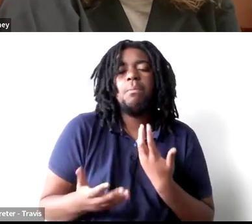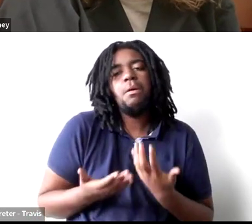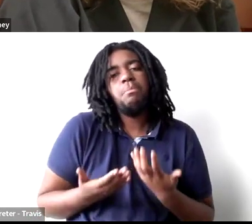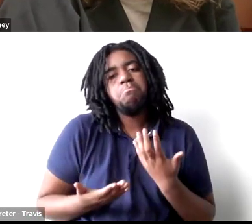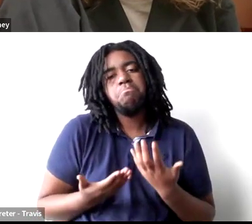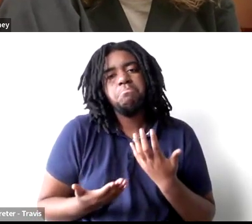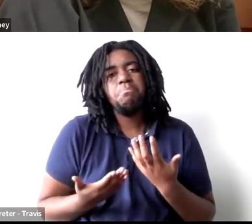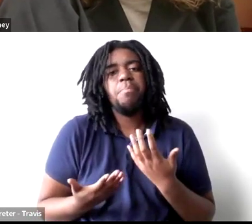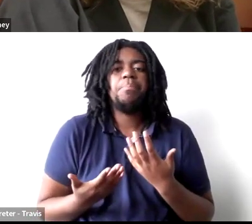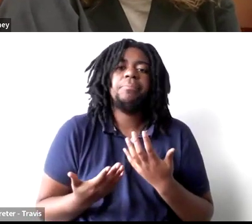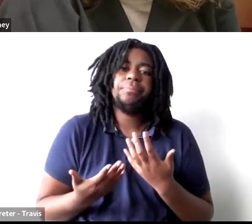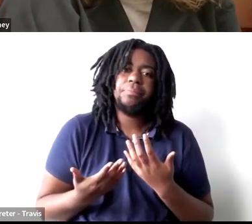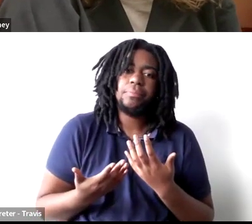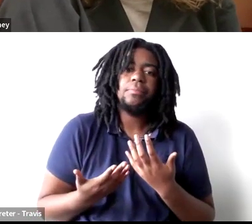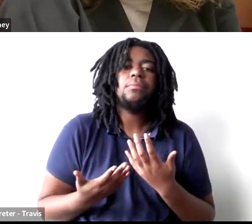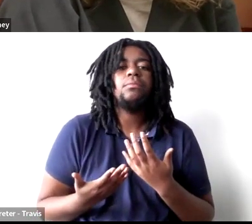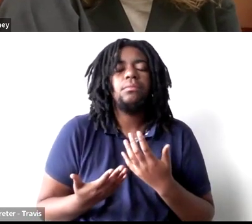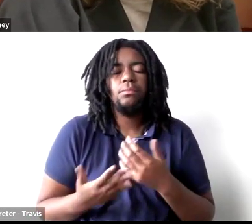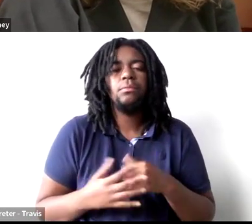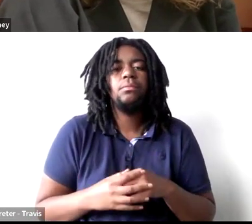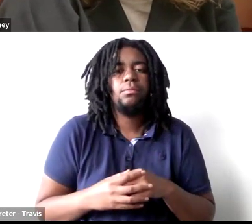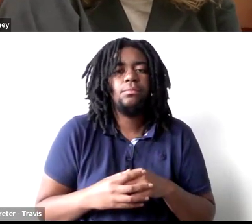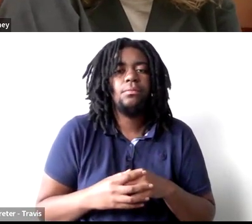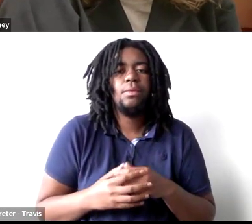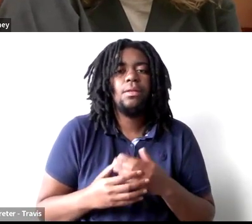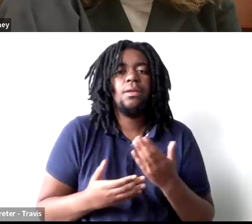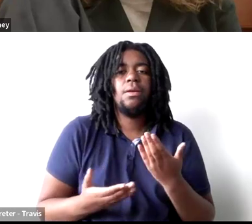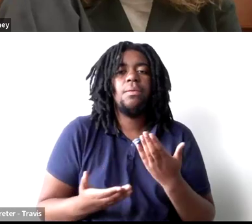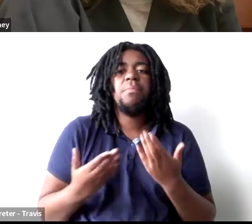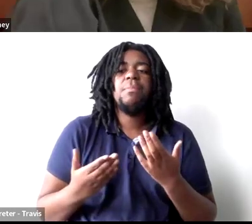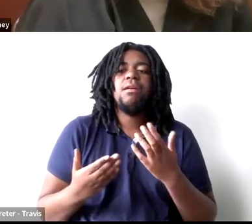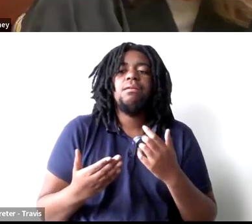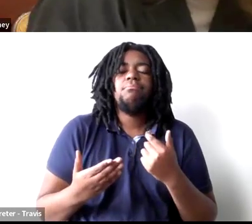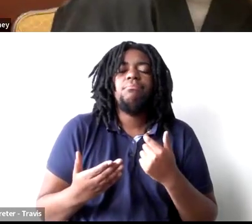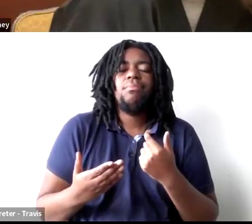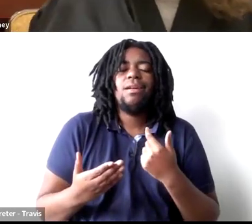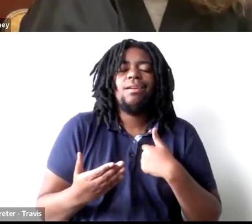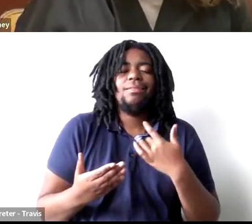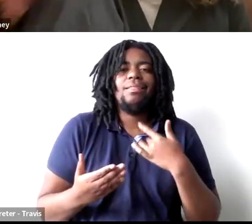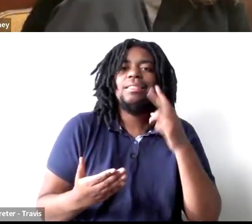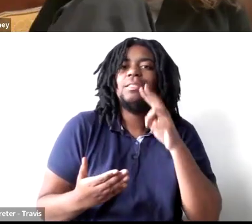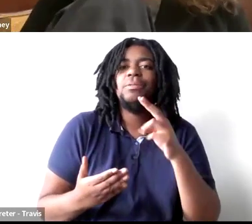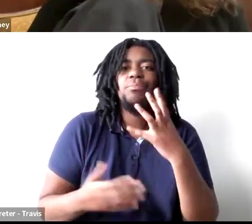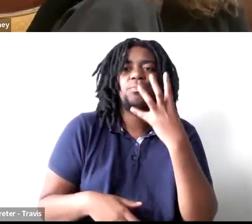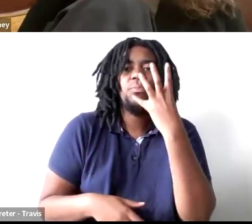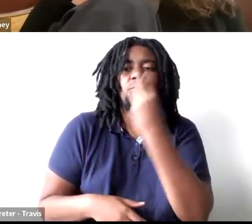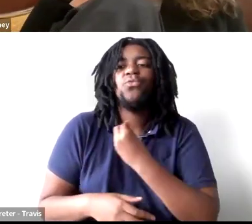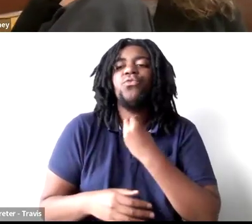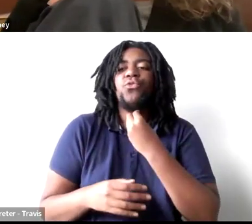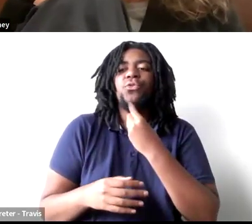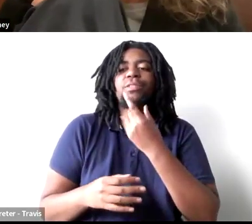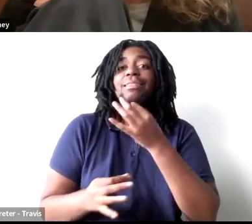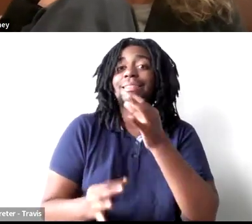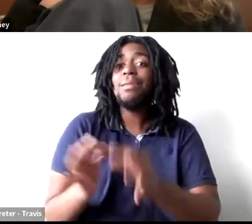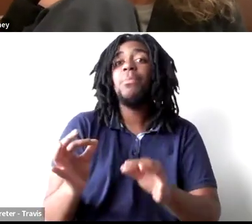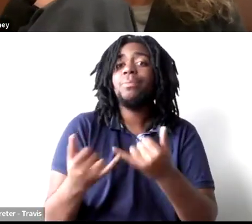responding more to the sort of beautiful simplicity of the silhouette. And why would you put something